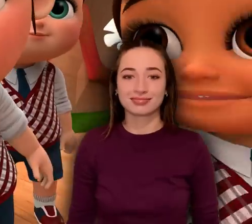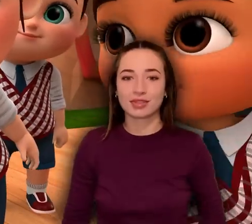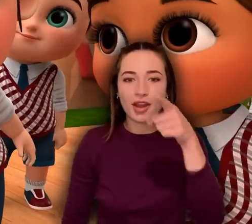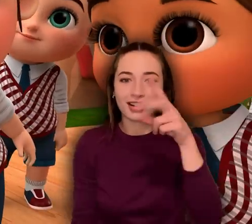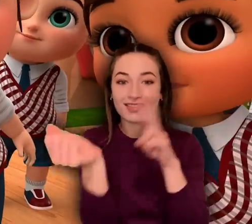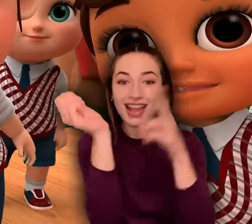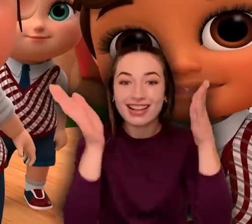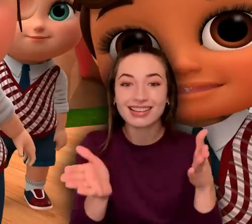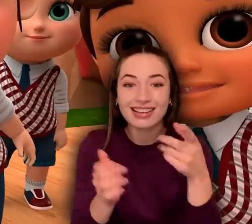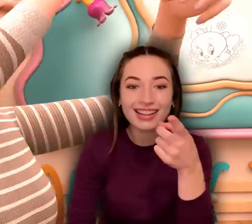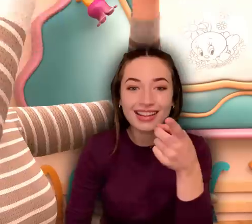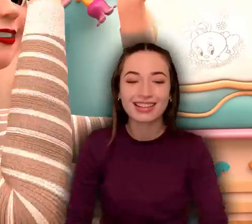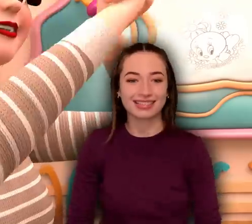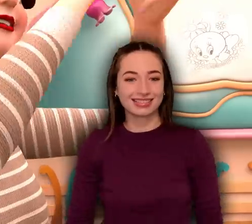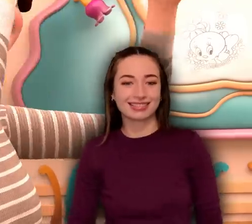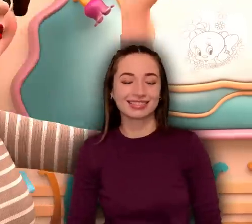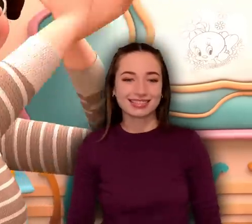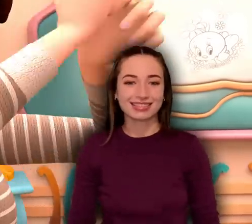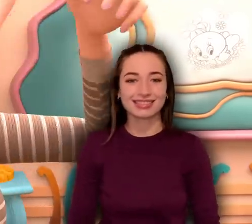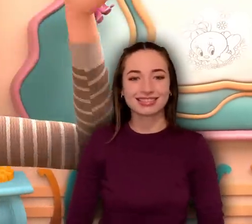wounds you are reverse